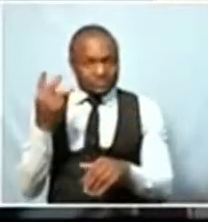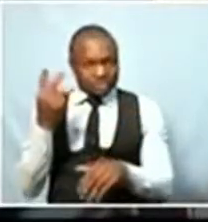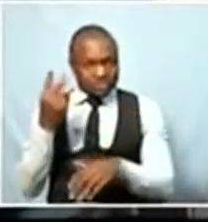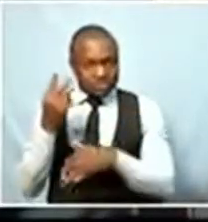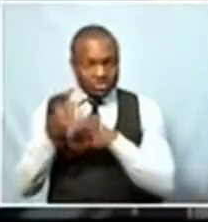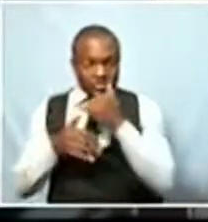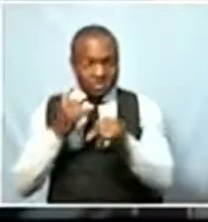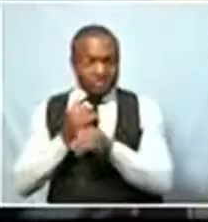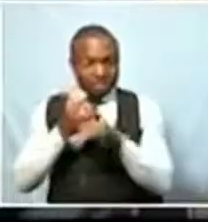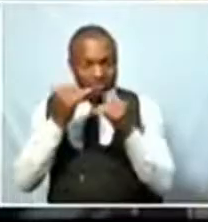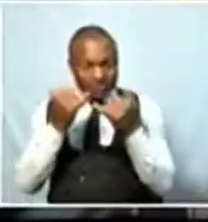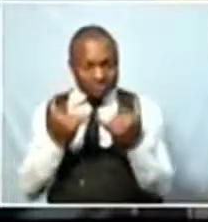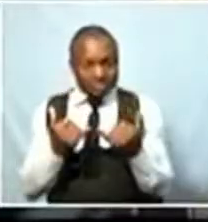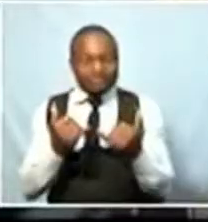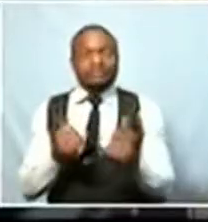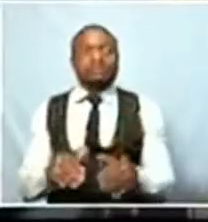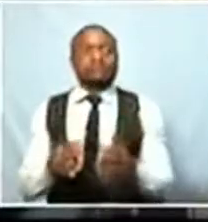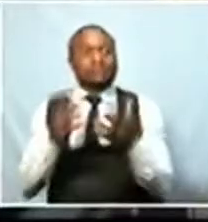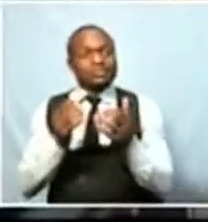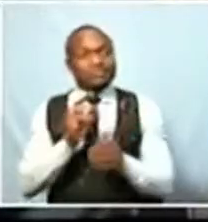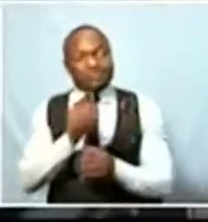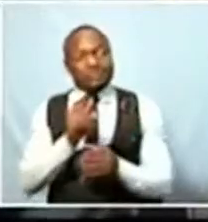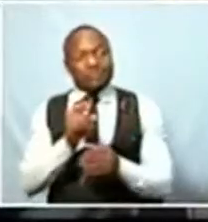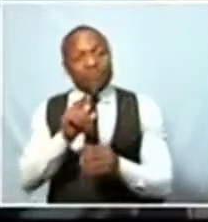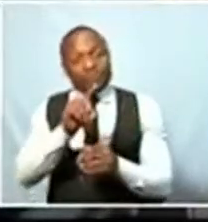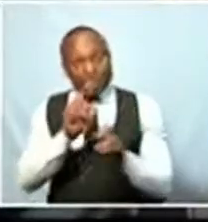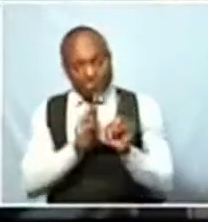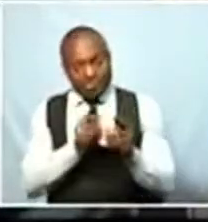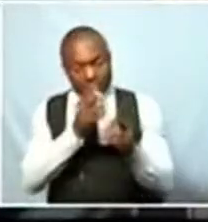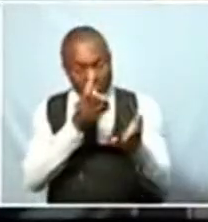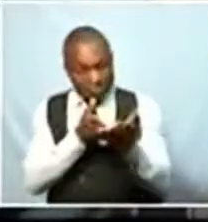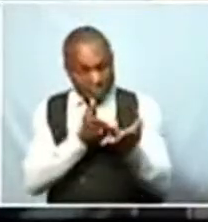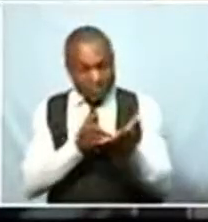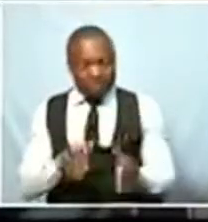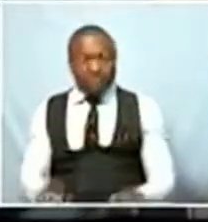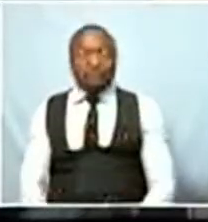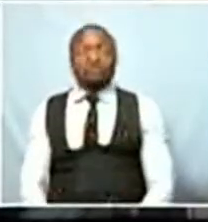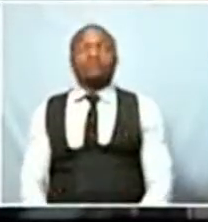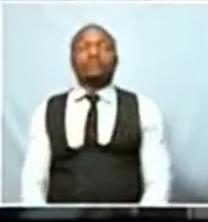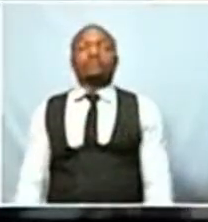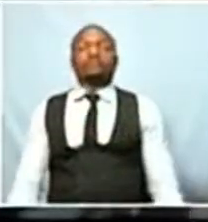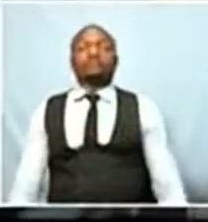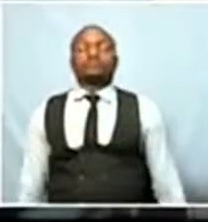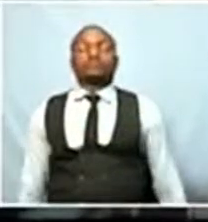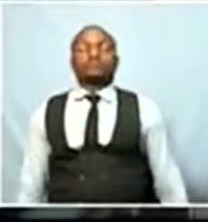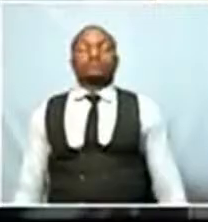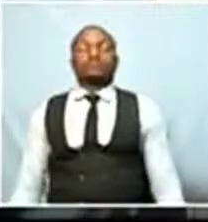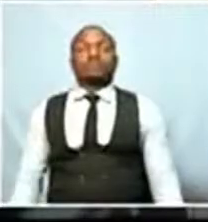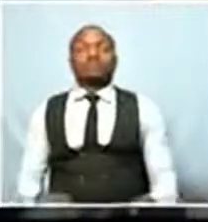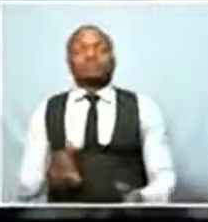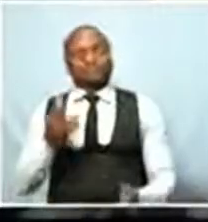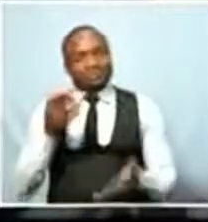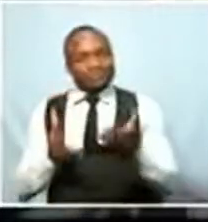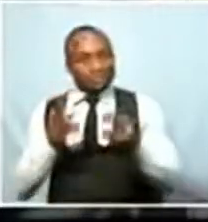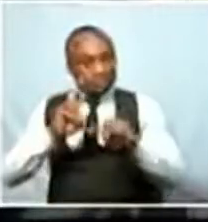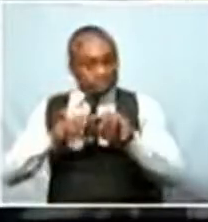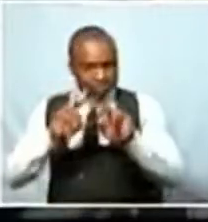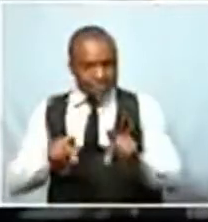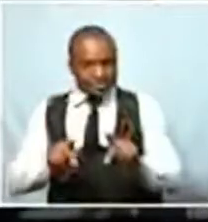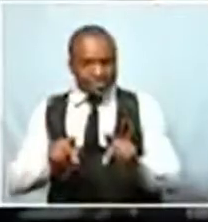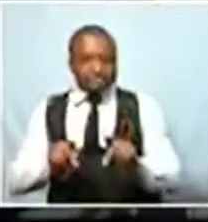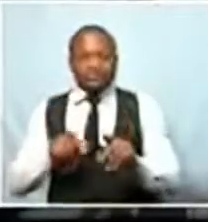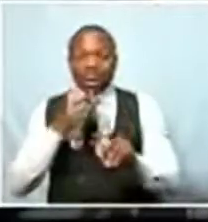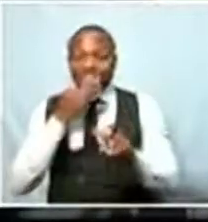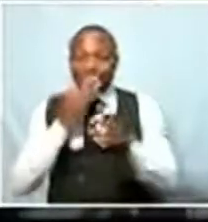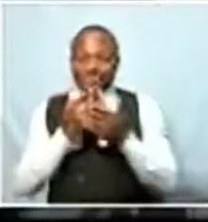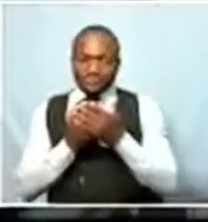years. So I would like you to speak to that, and maybe, Chairperson, the